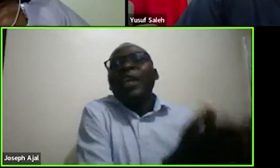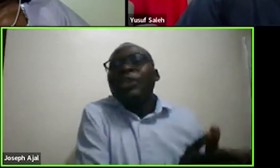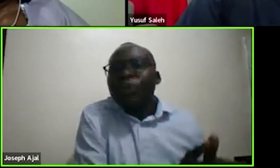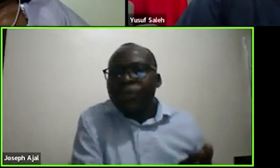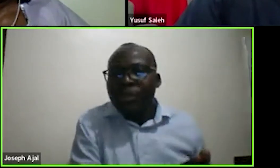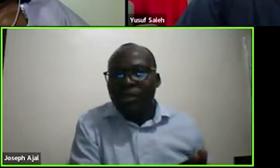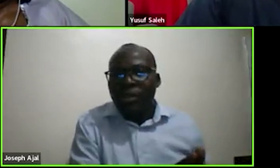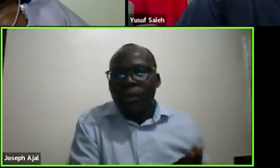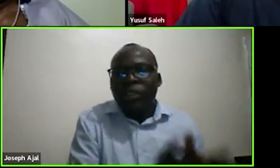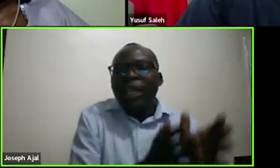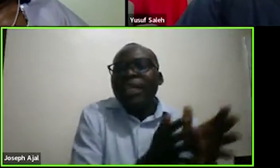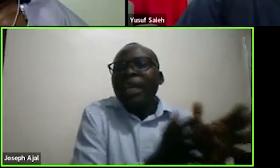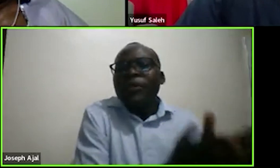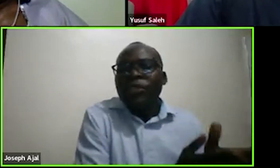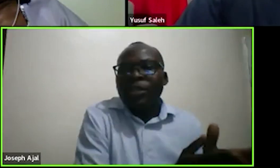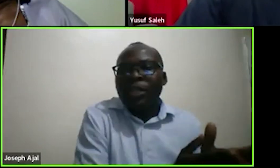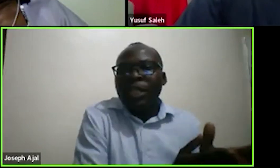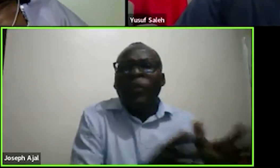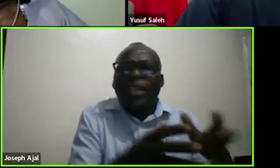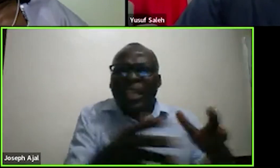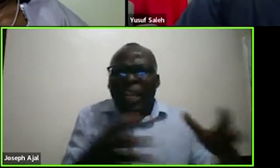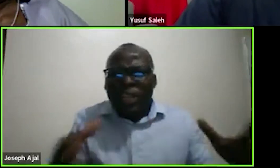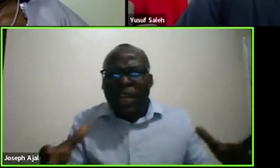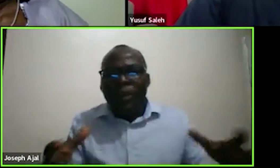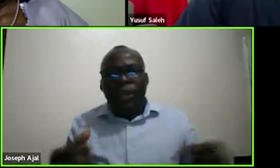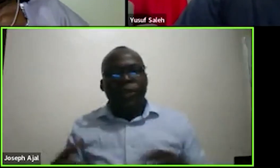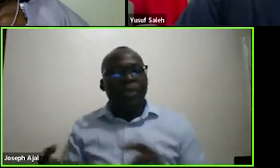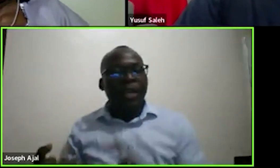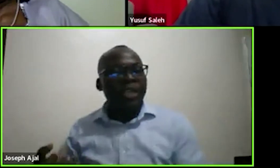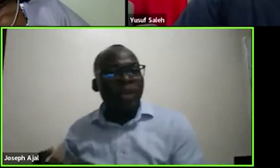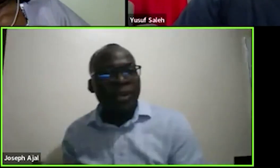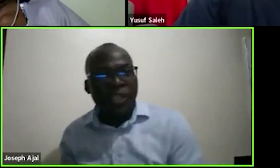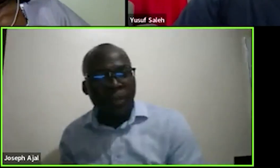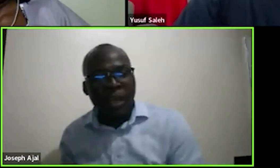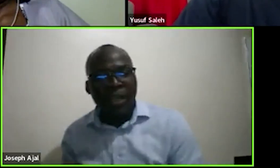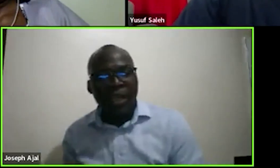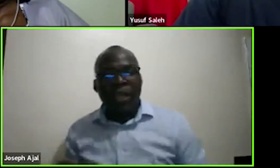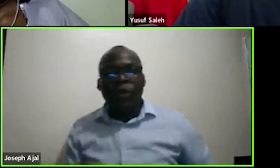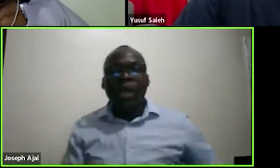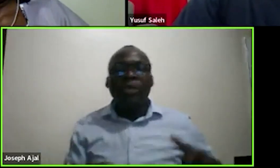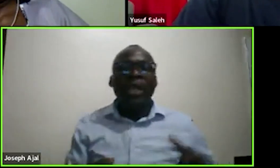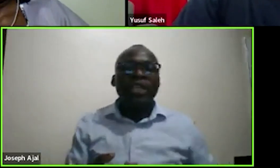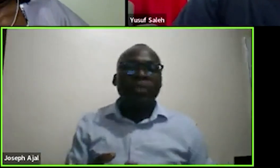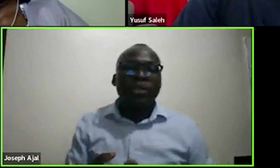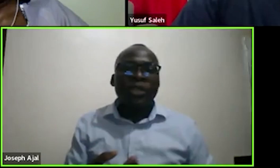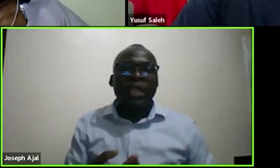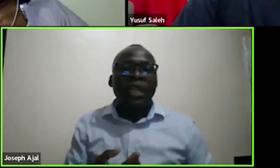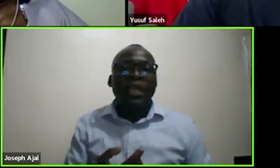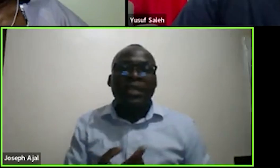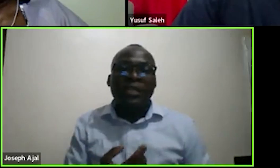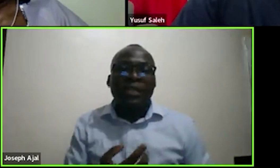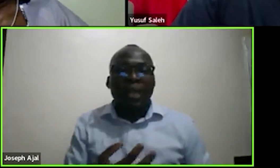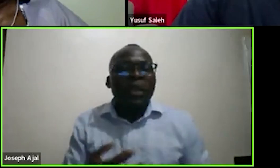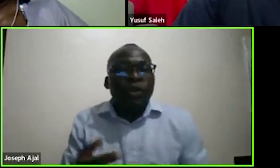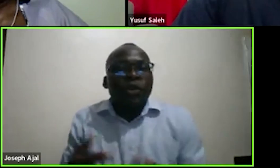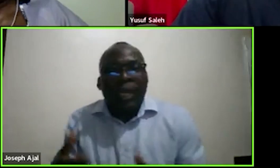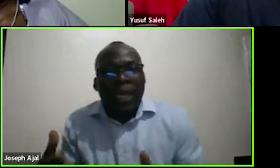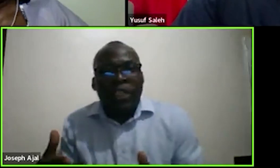employee relations or talent acquisition. Within HR, you can be an HR business partner. You can be an HR metrics and